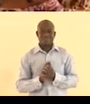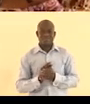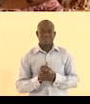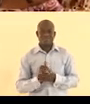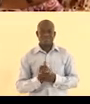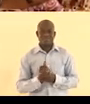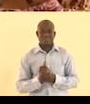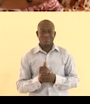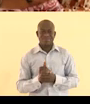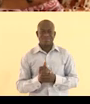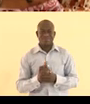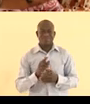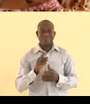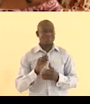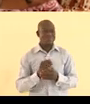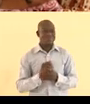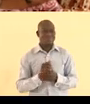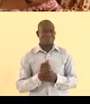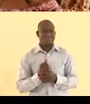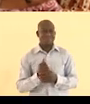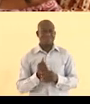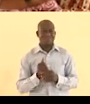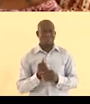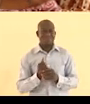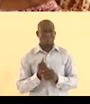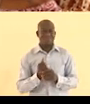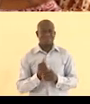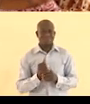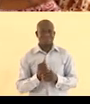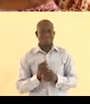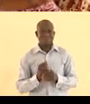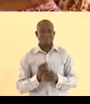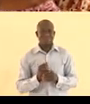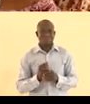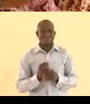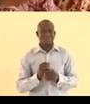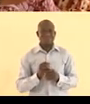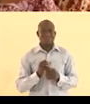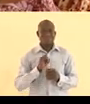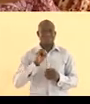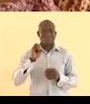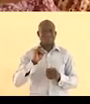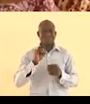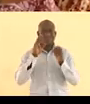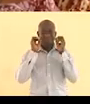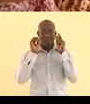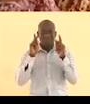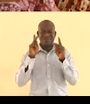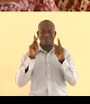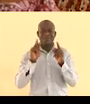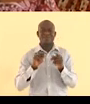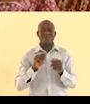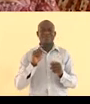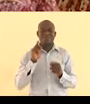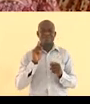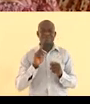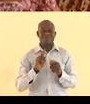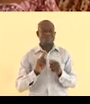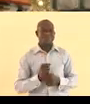well. What have you done about it? Is it enough not to be